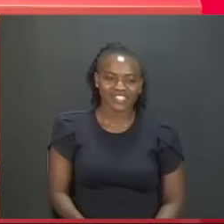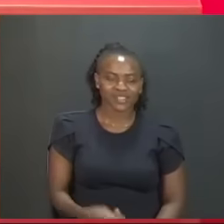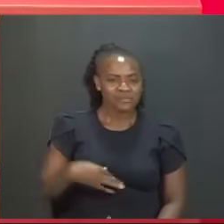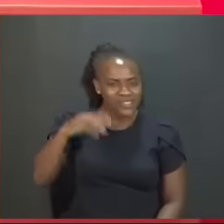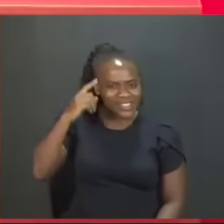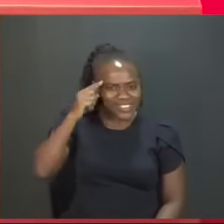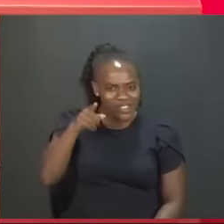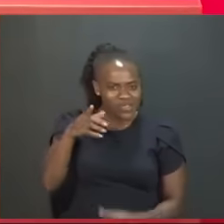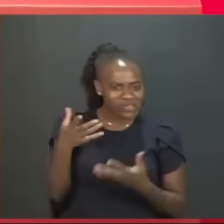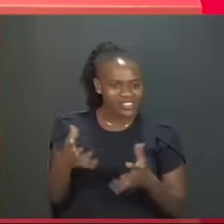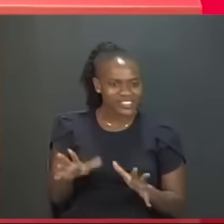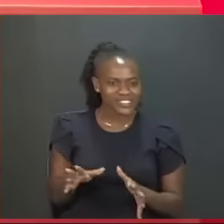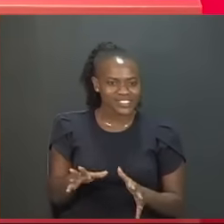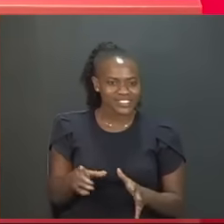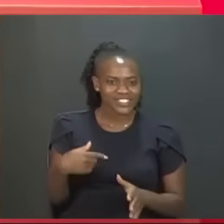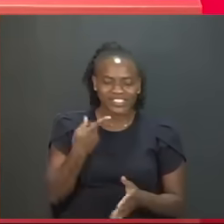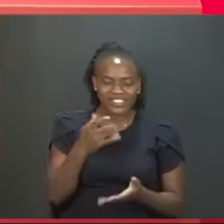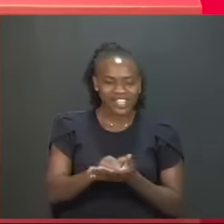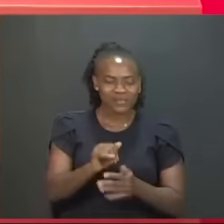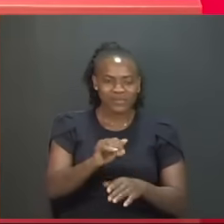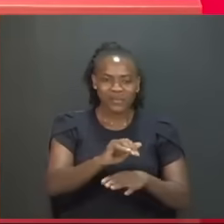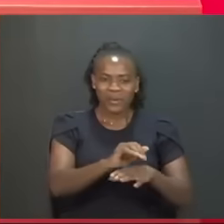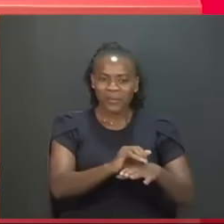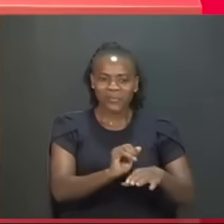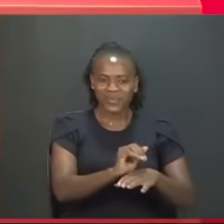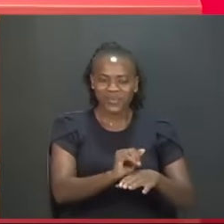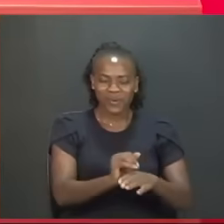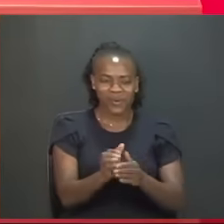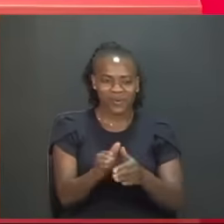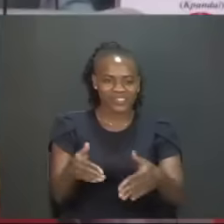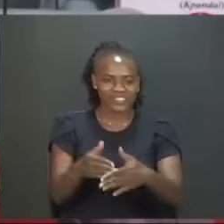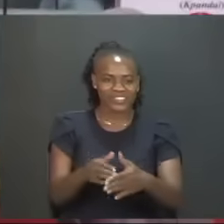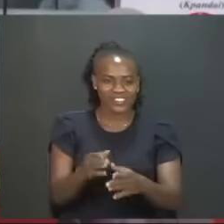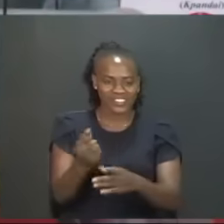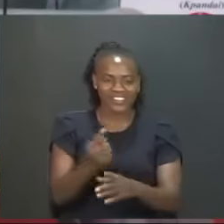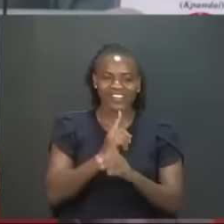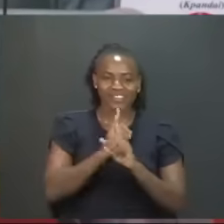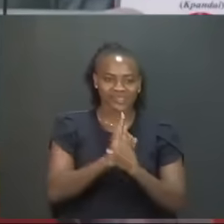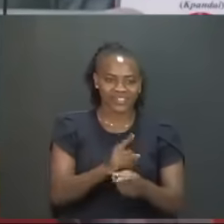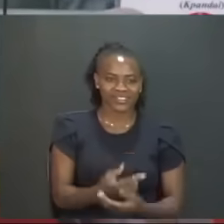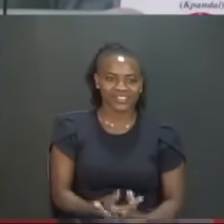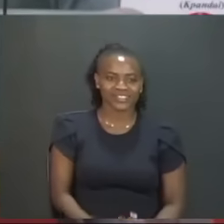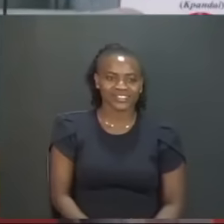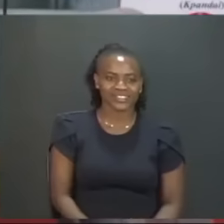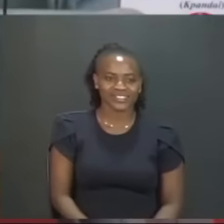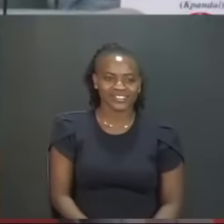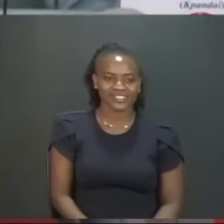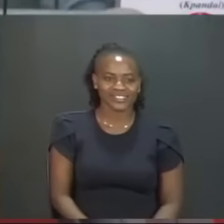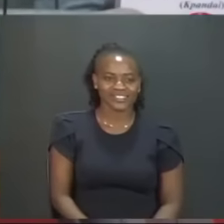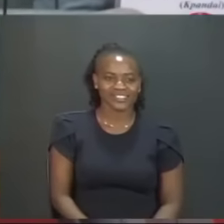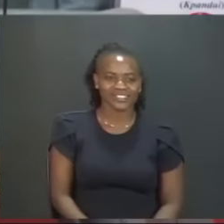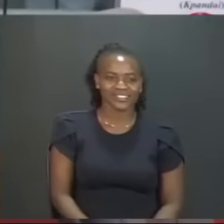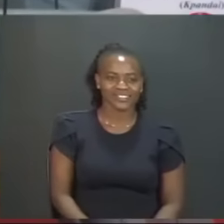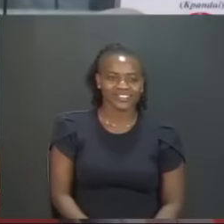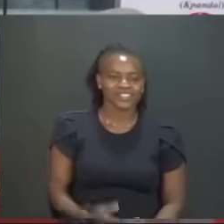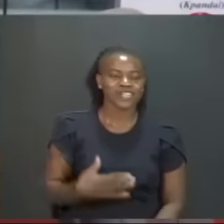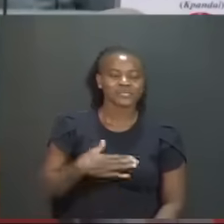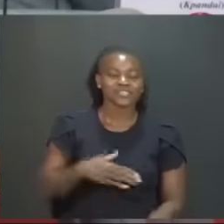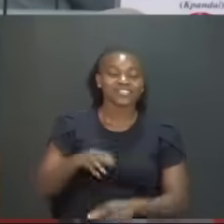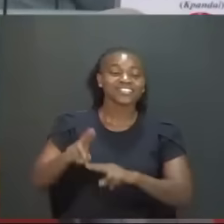you said I should call on him to come and respond. I haven't finished. Oh, honorable and not on prayer. Majority leader, please sit